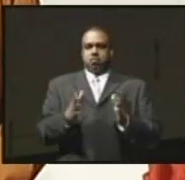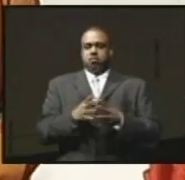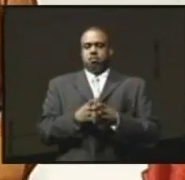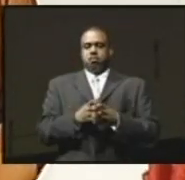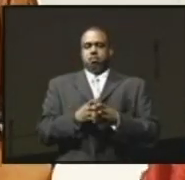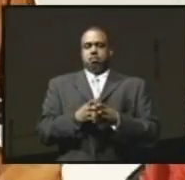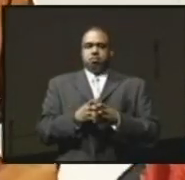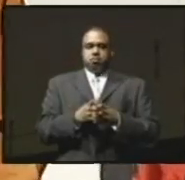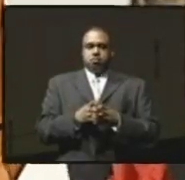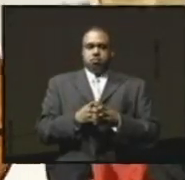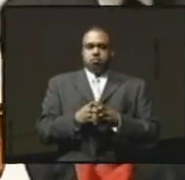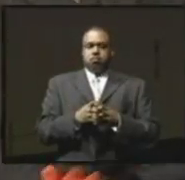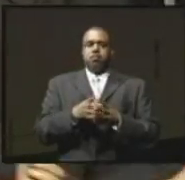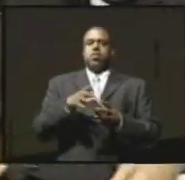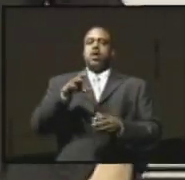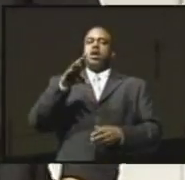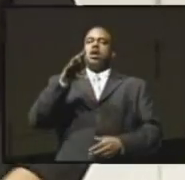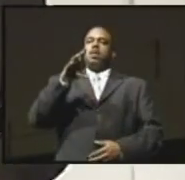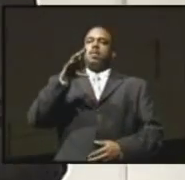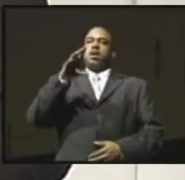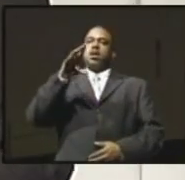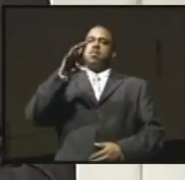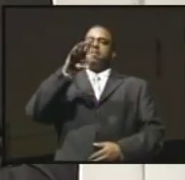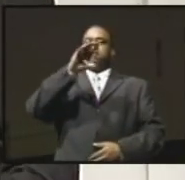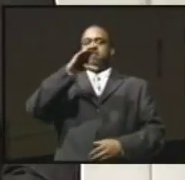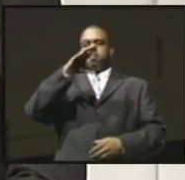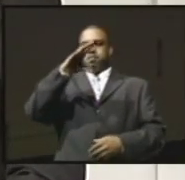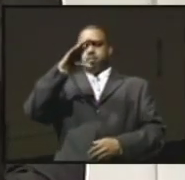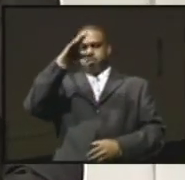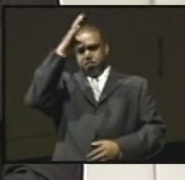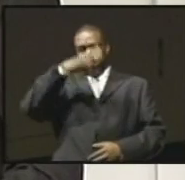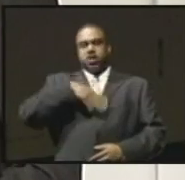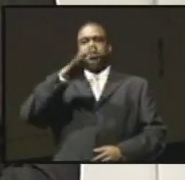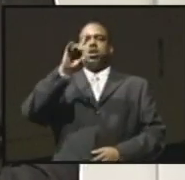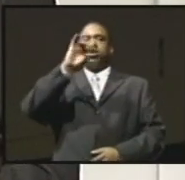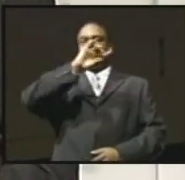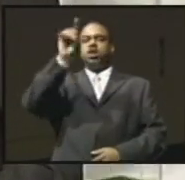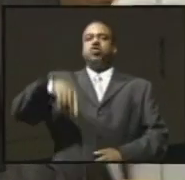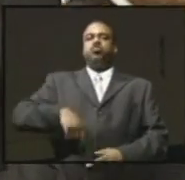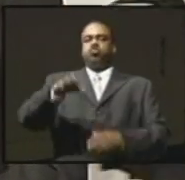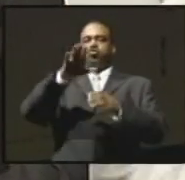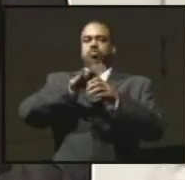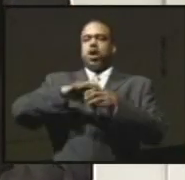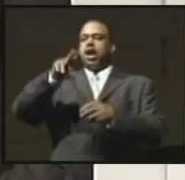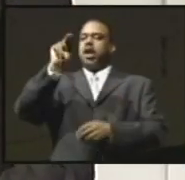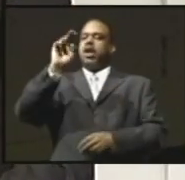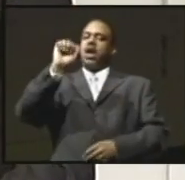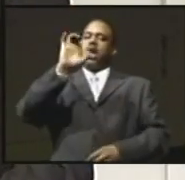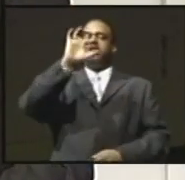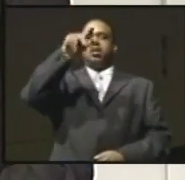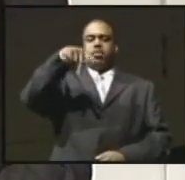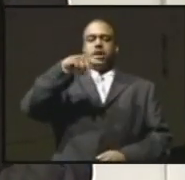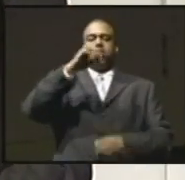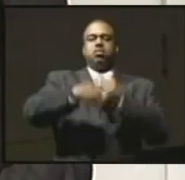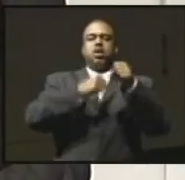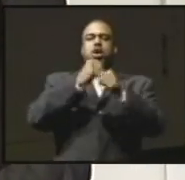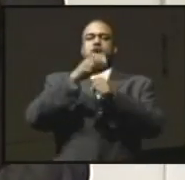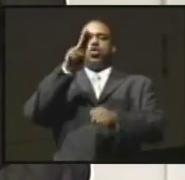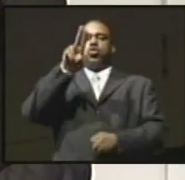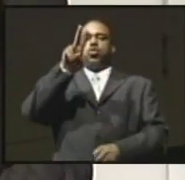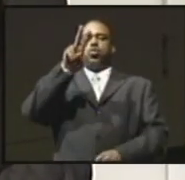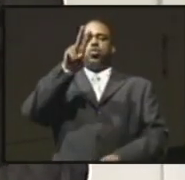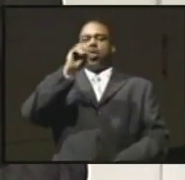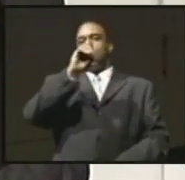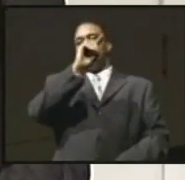Mr. DeVisi Crockett, Mr. Detroit Branch of the NAACP, 2011.